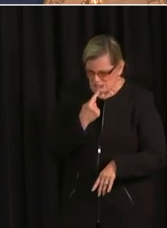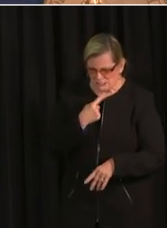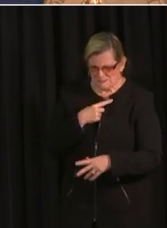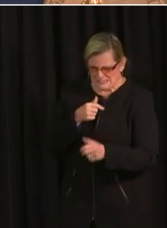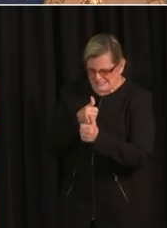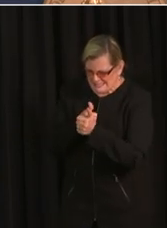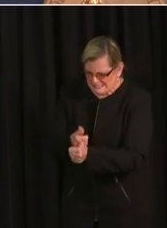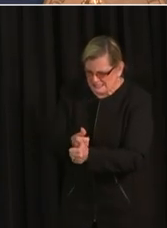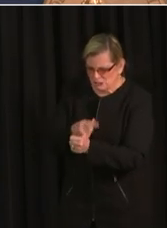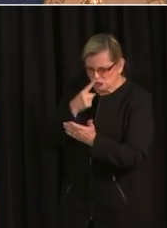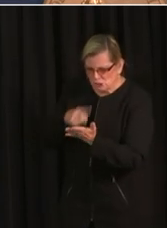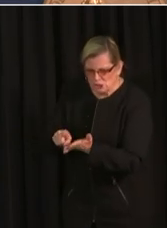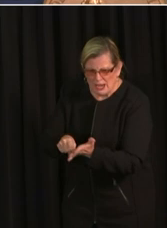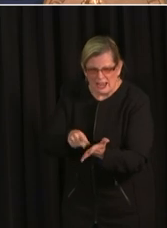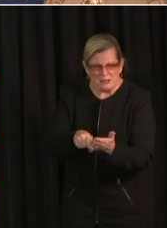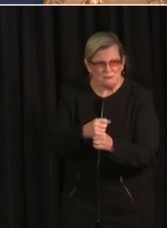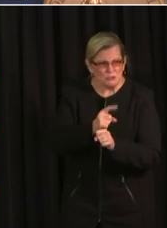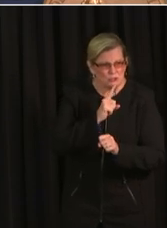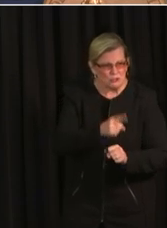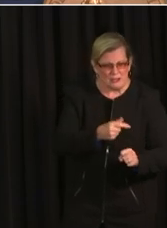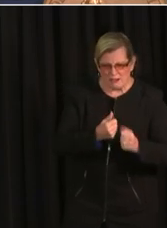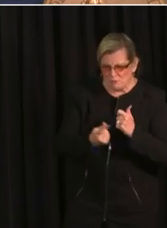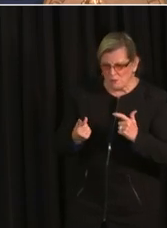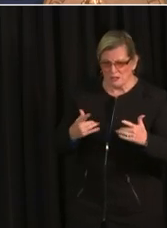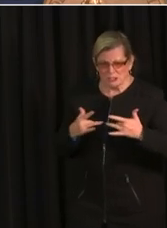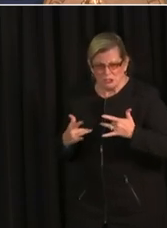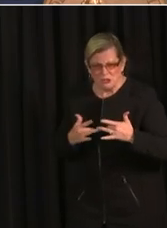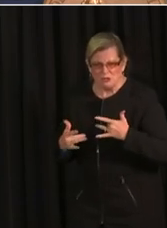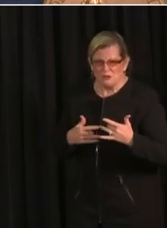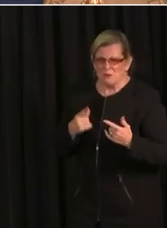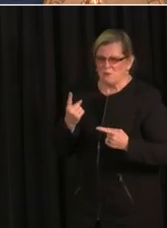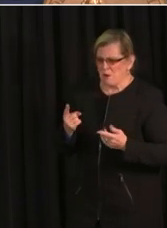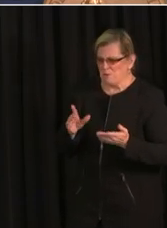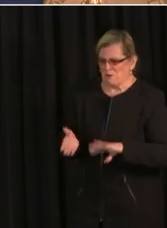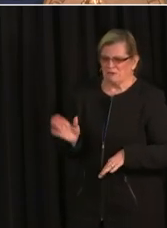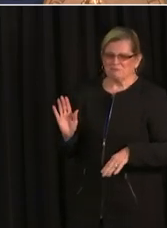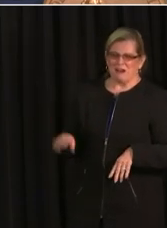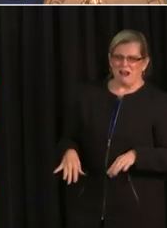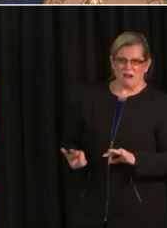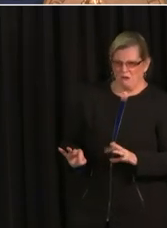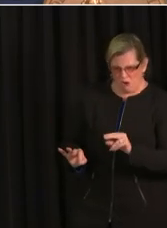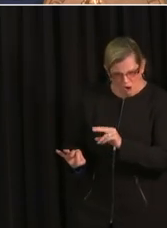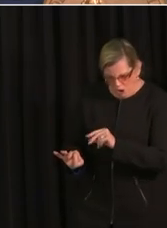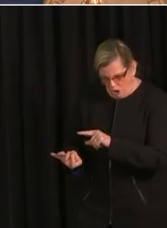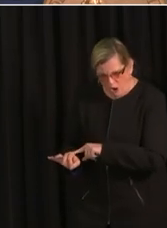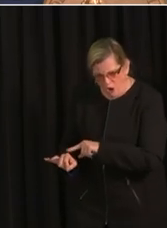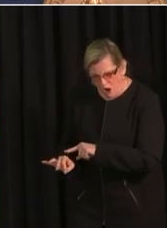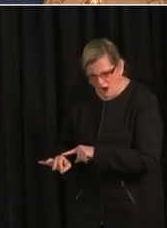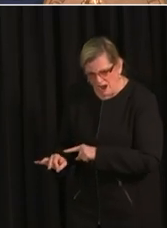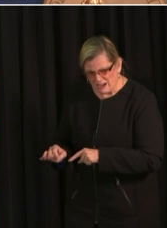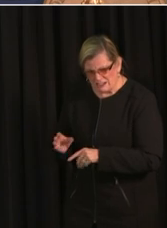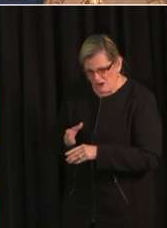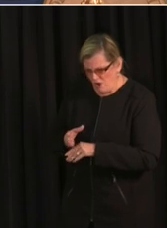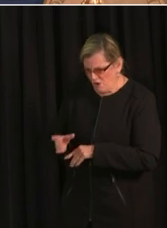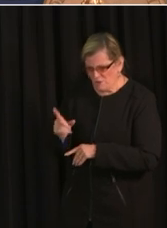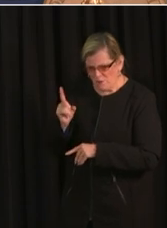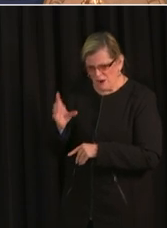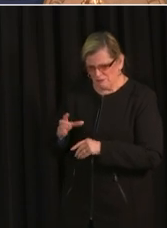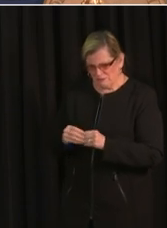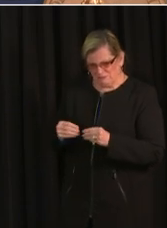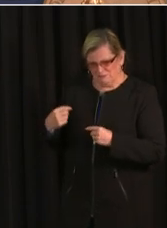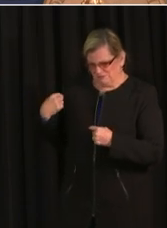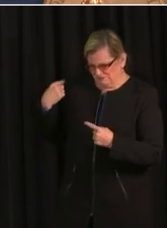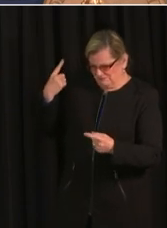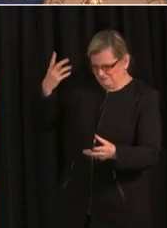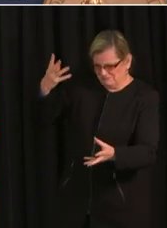reflect how concerned we have been about the over 500 DC residents who have died, their